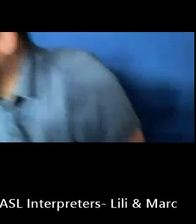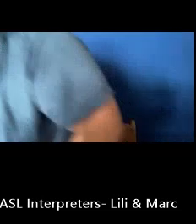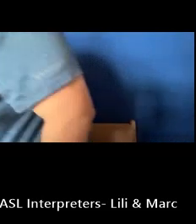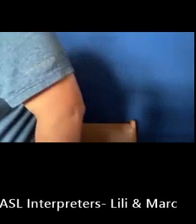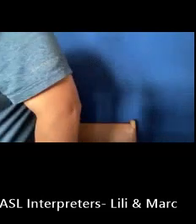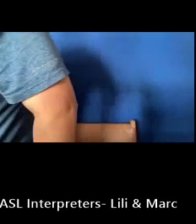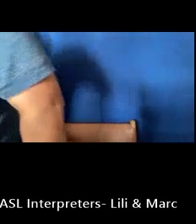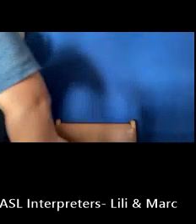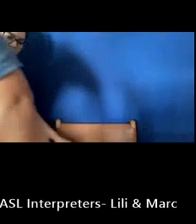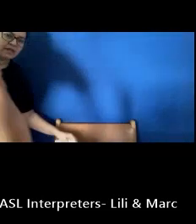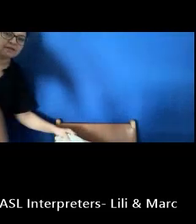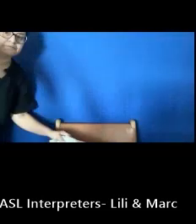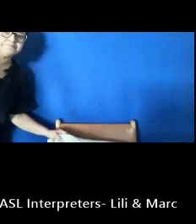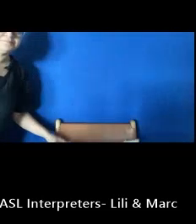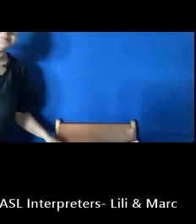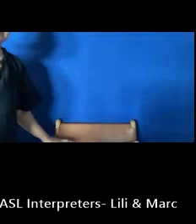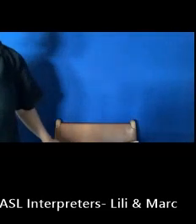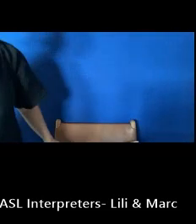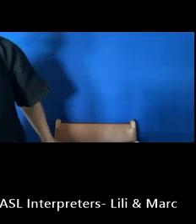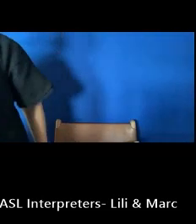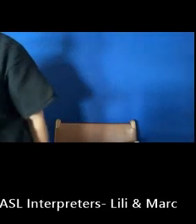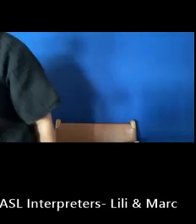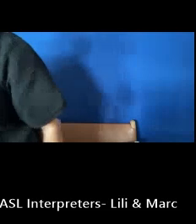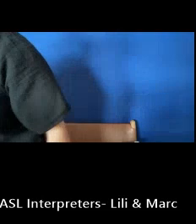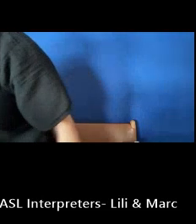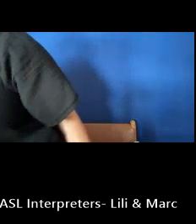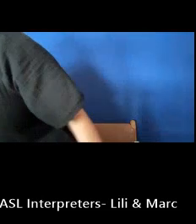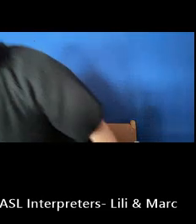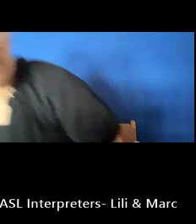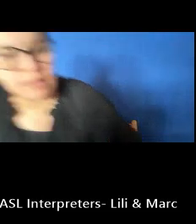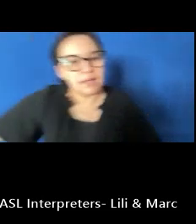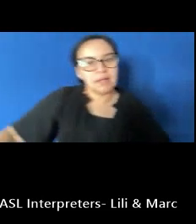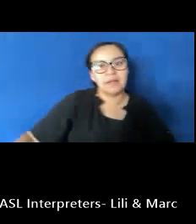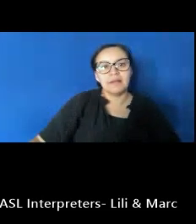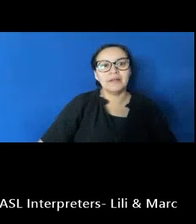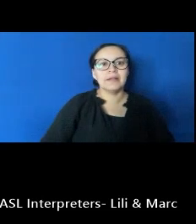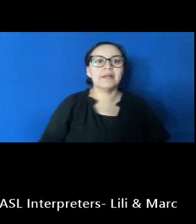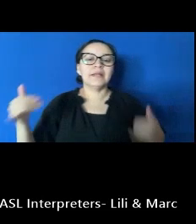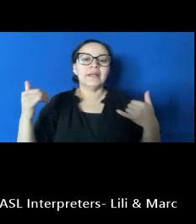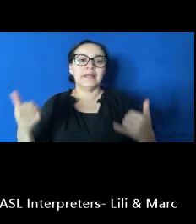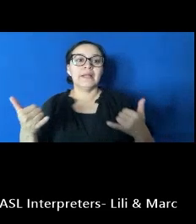This would be the hydro daily briefing. I'm going to